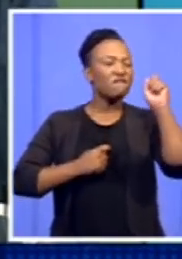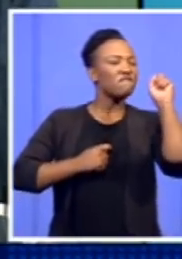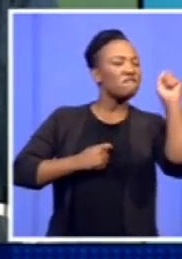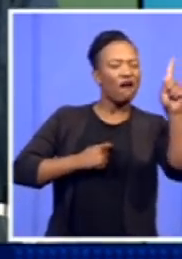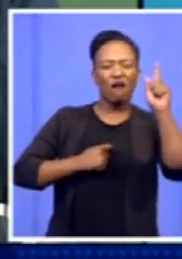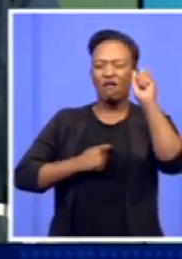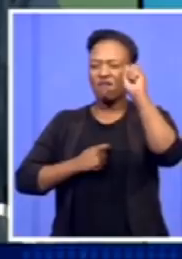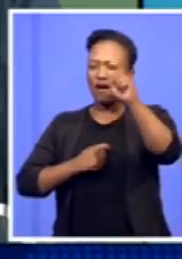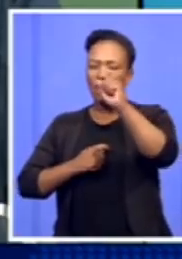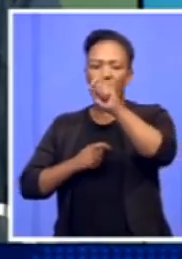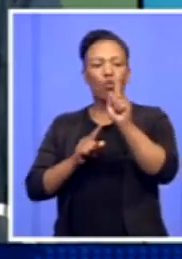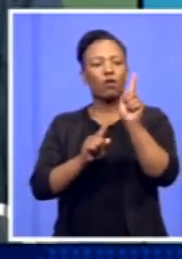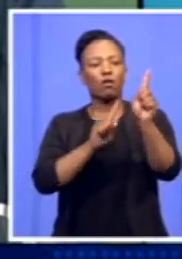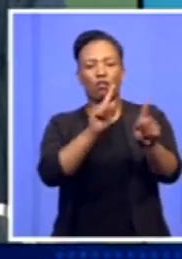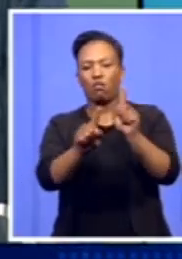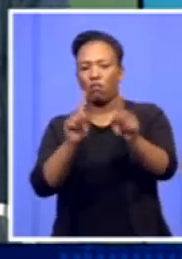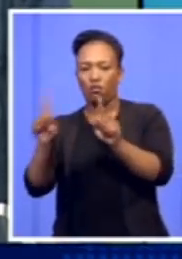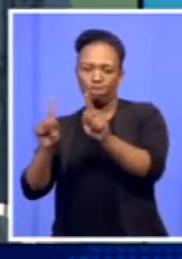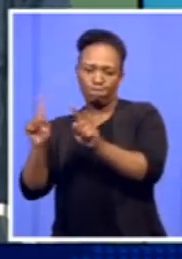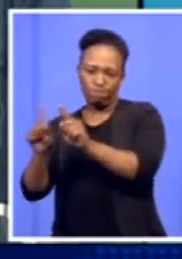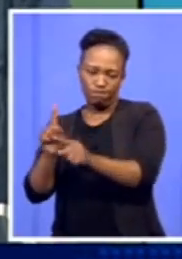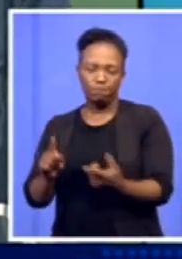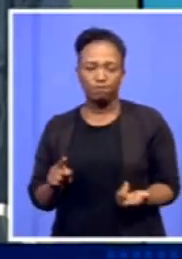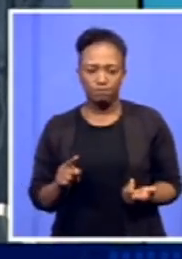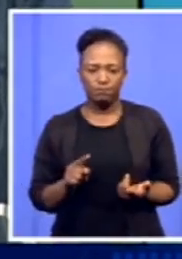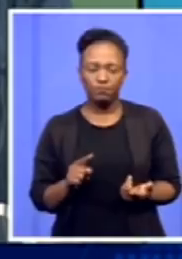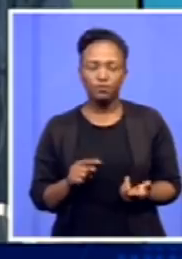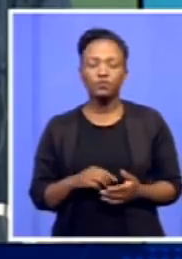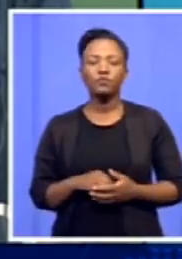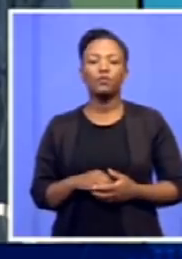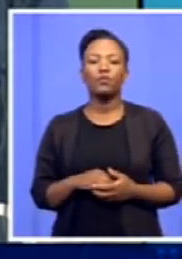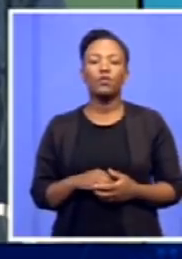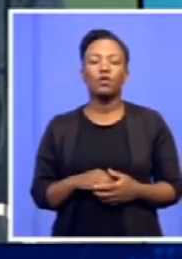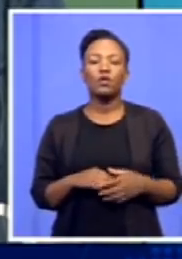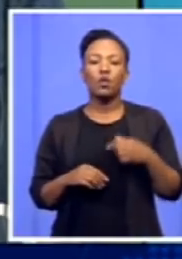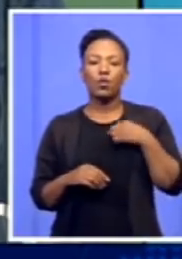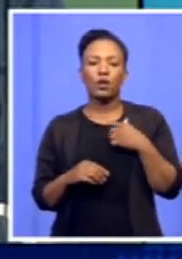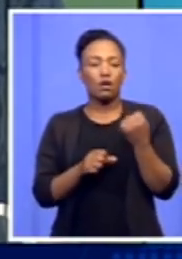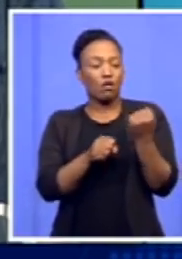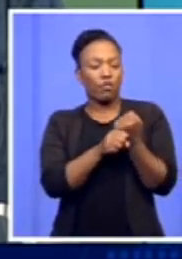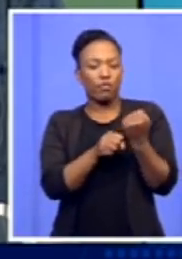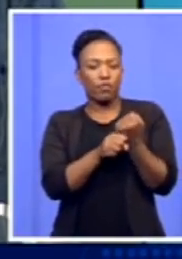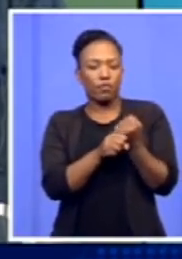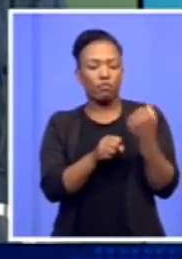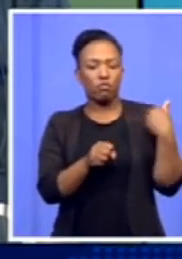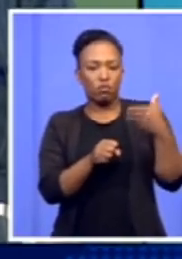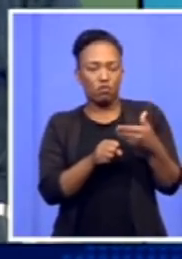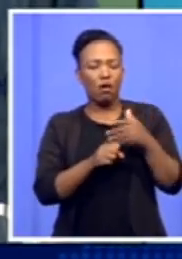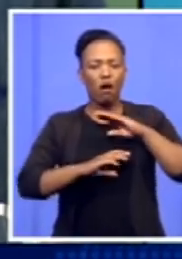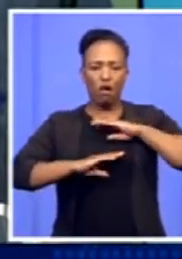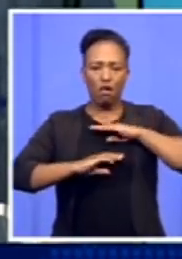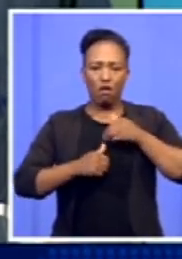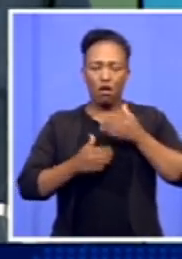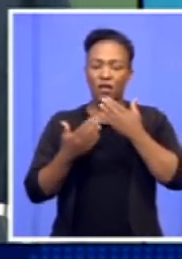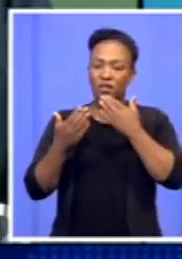very pleased that the amount of work being done is quite satisfactory. Thank you very much for your